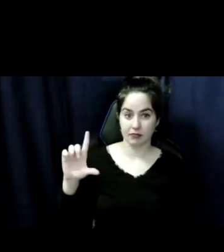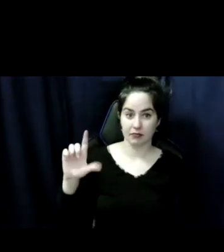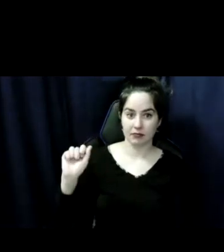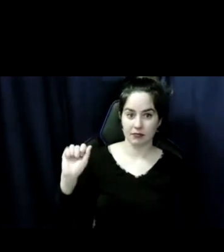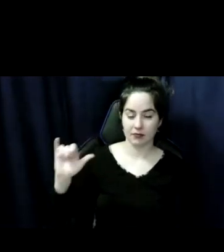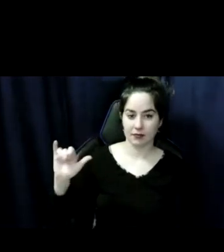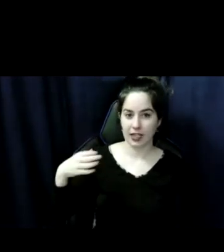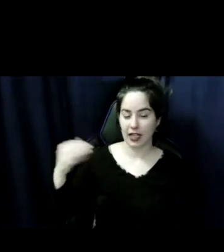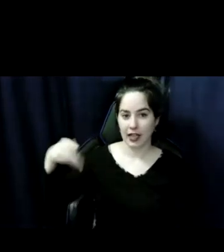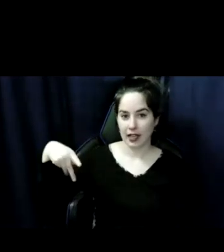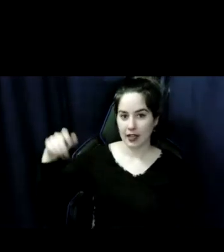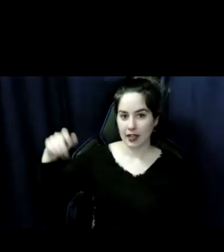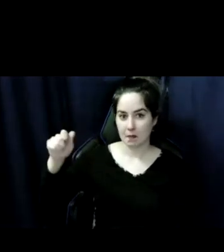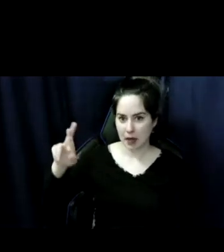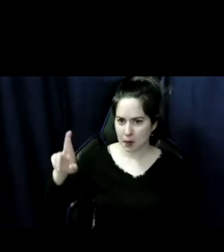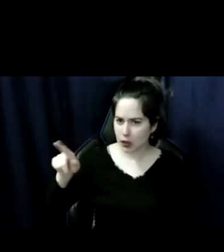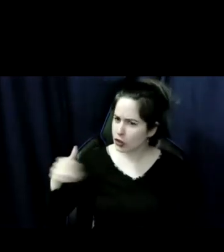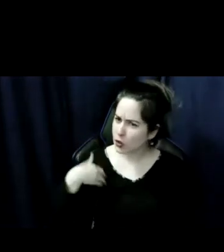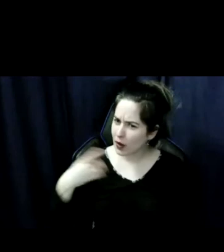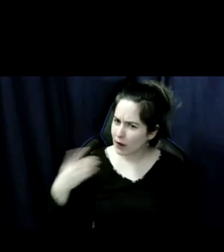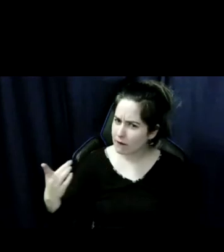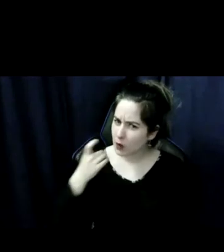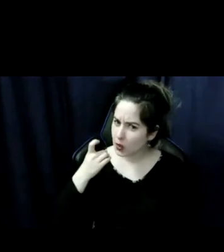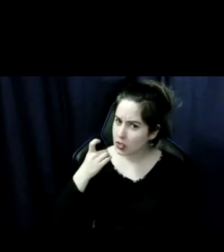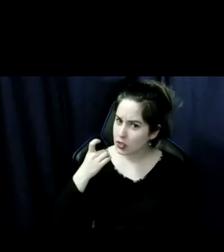Tamara and David, did you guys have a question?